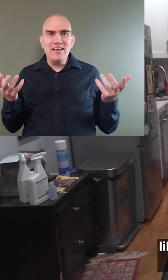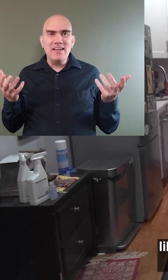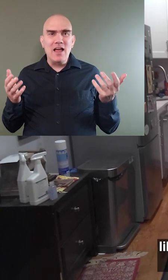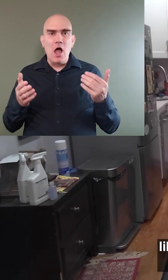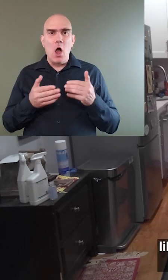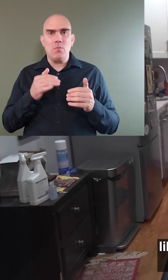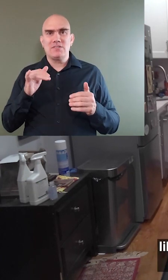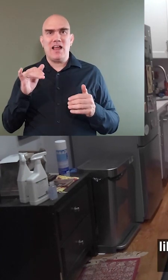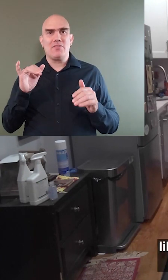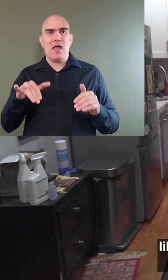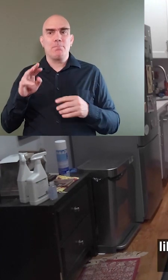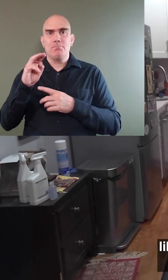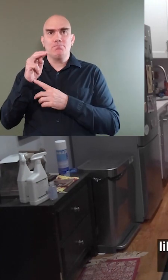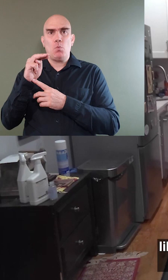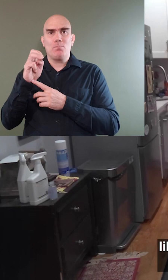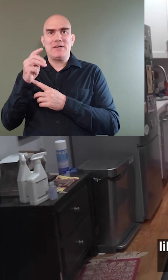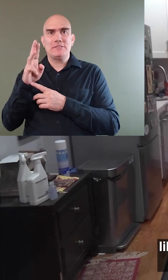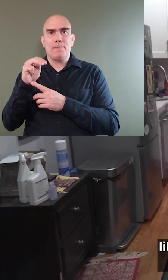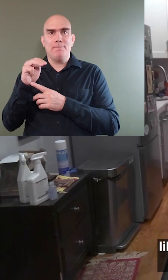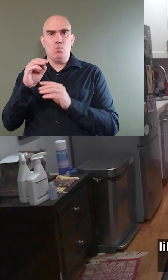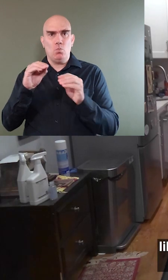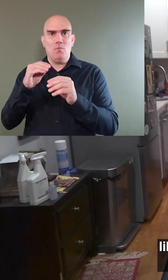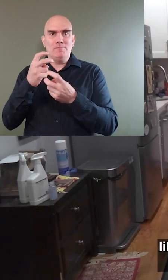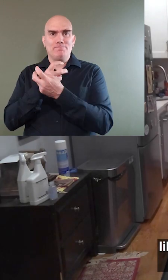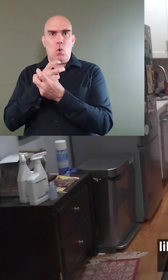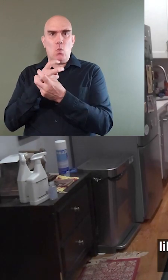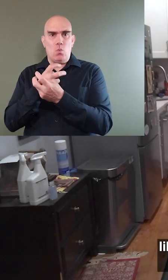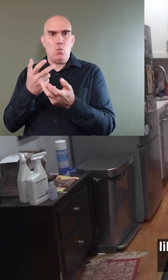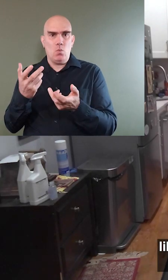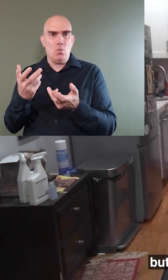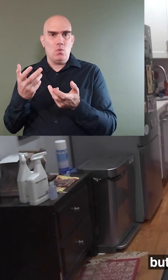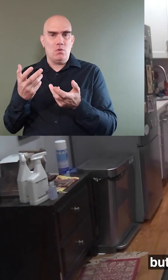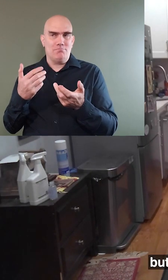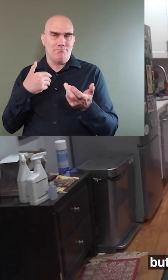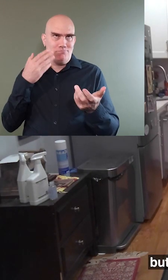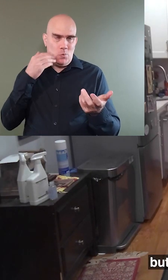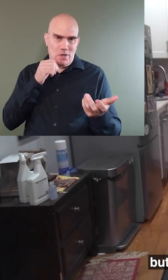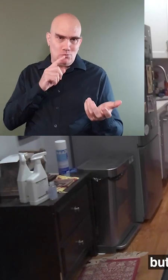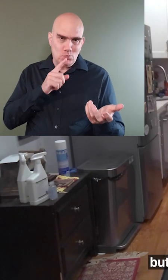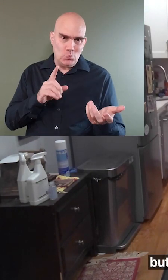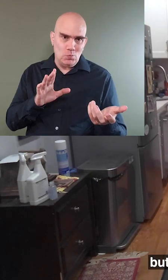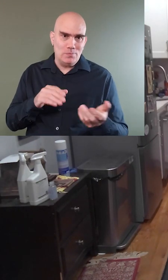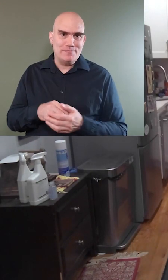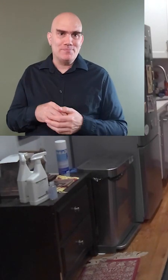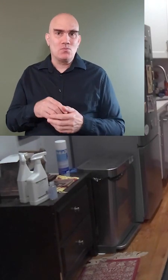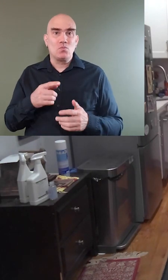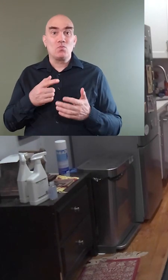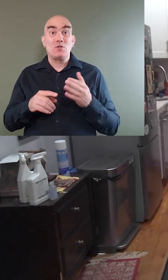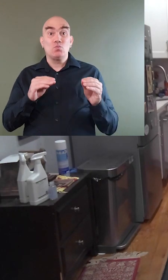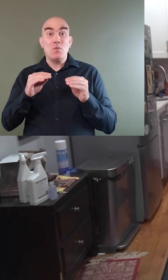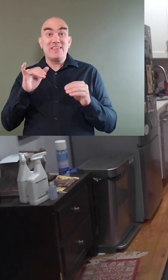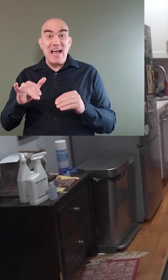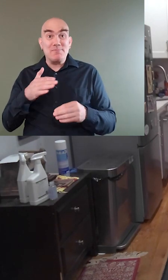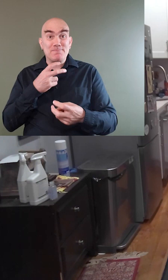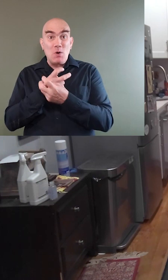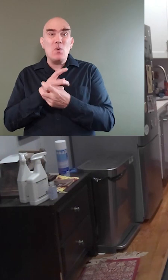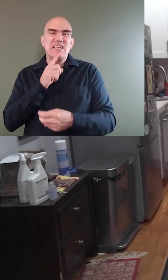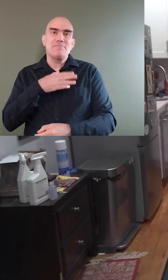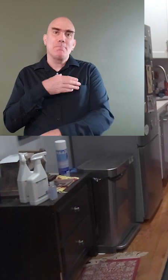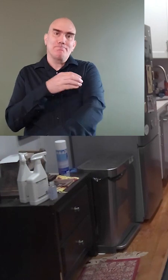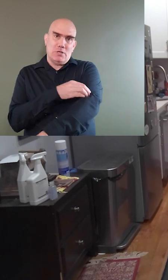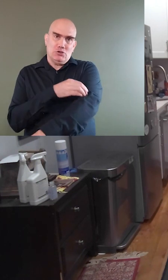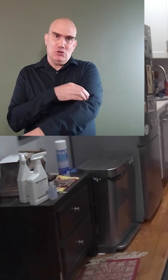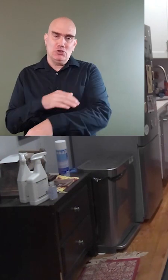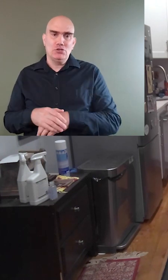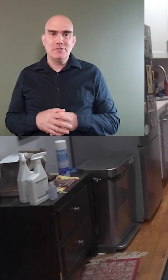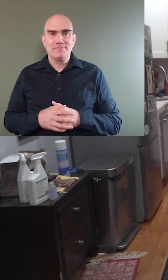anything. It's like almost like momentum is moving that bone. But I know that that's not true. What's moving that